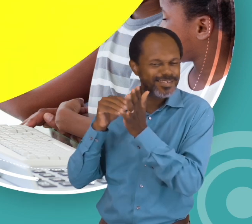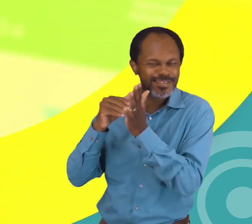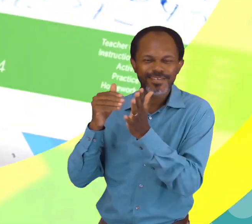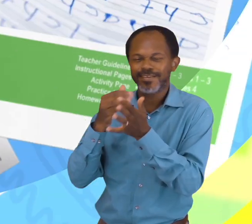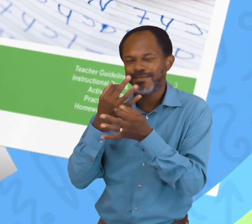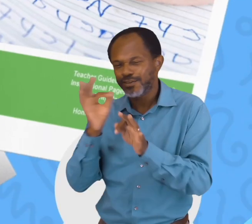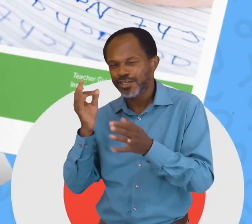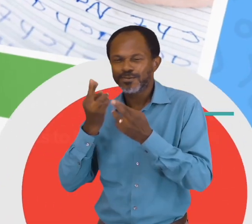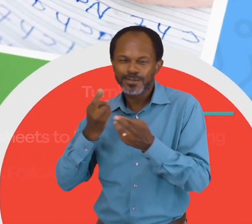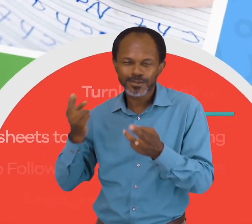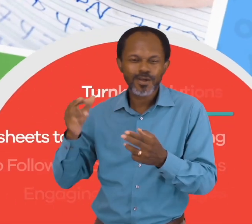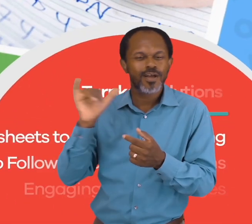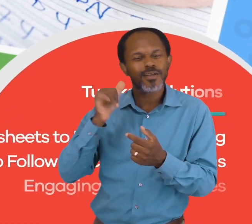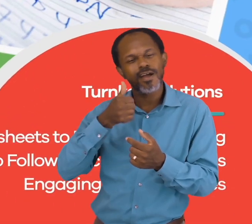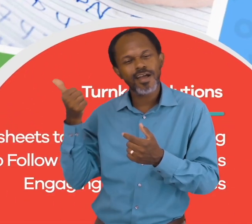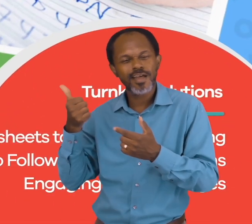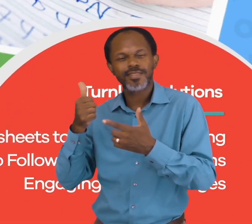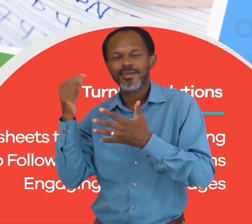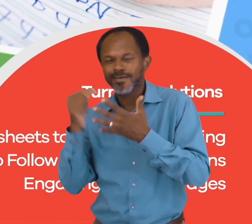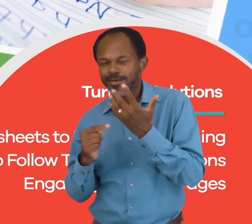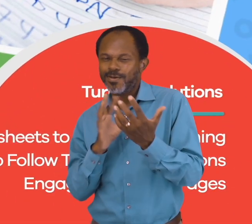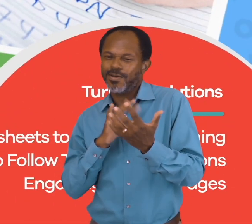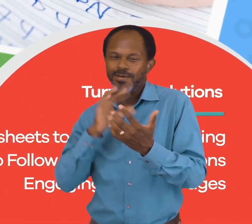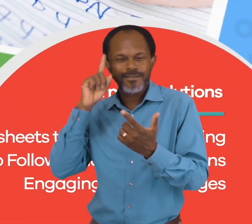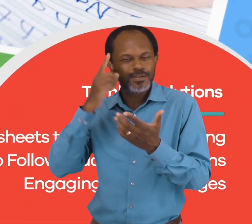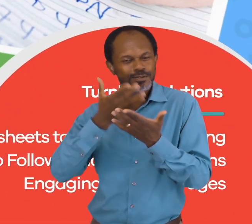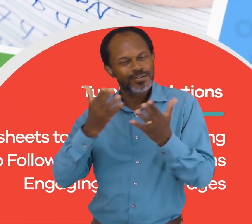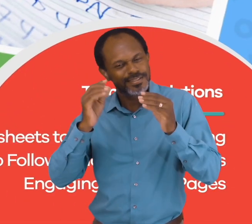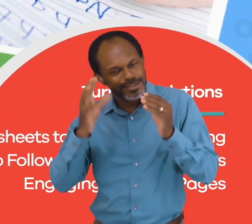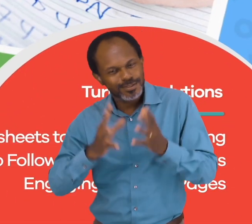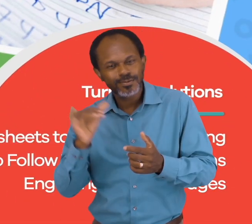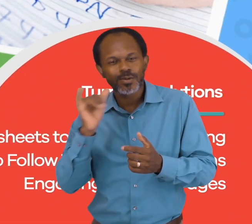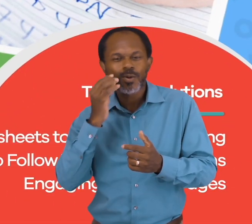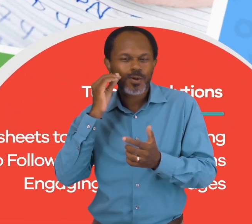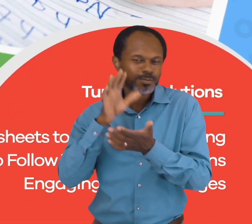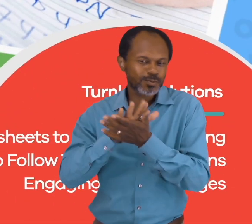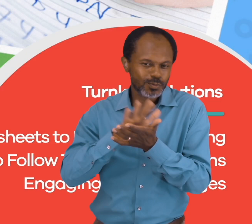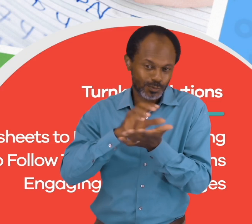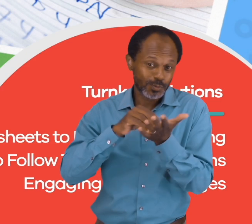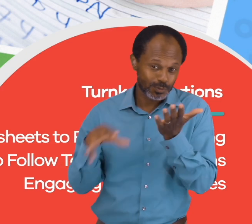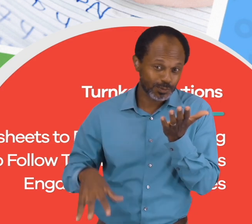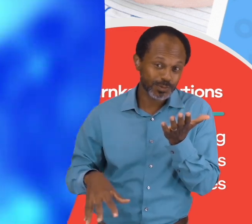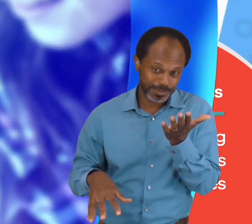resources and turnkey solutions for teachers and homeschoolers.